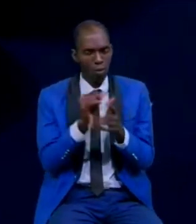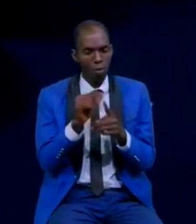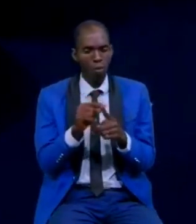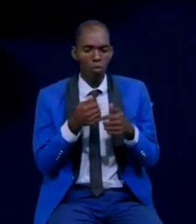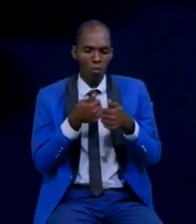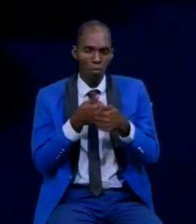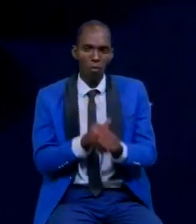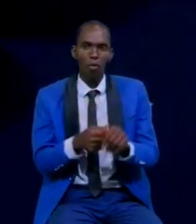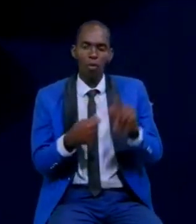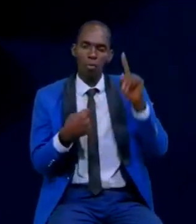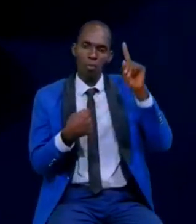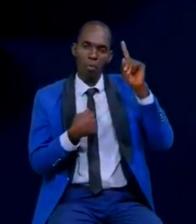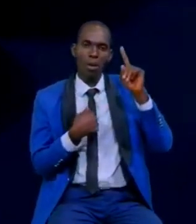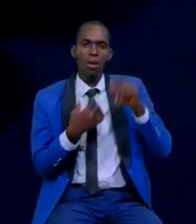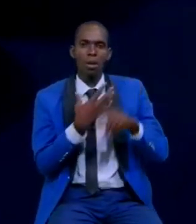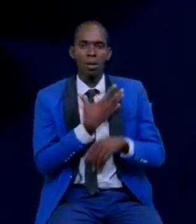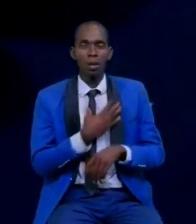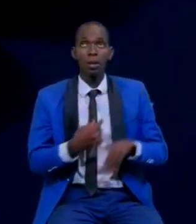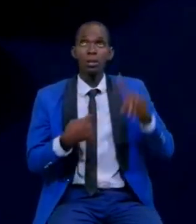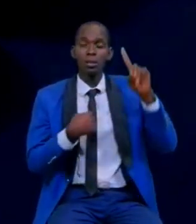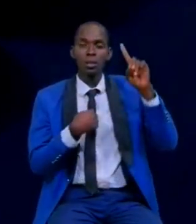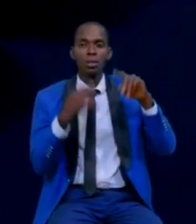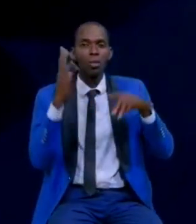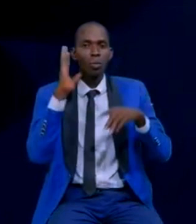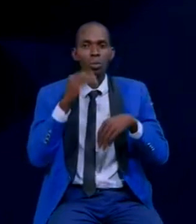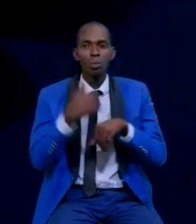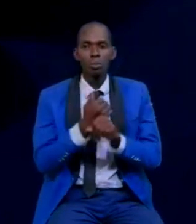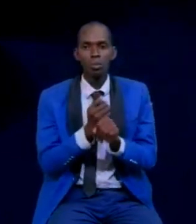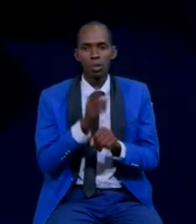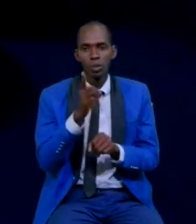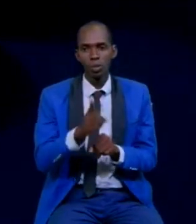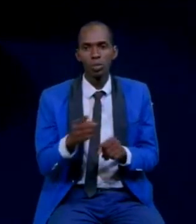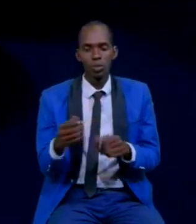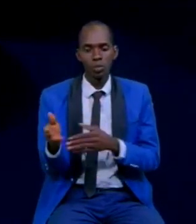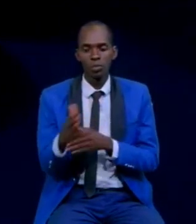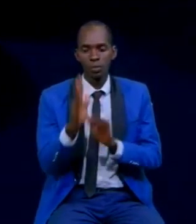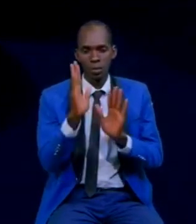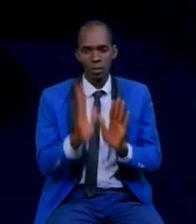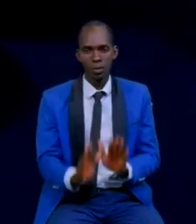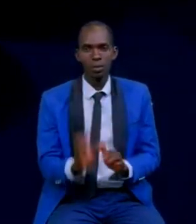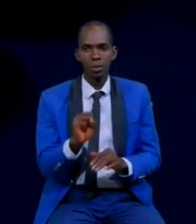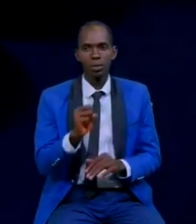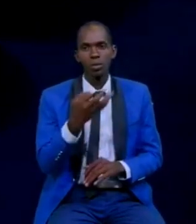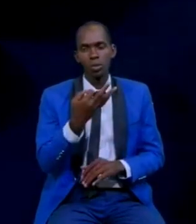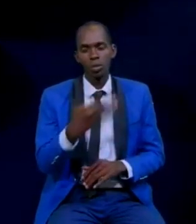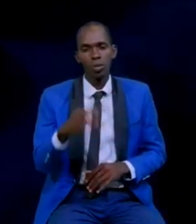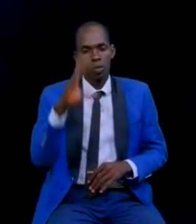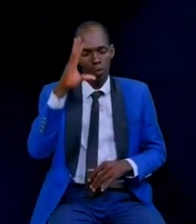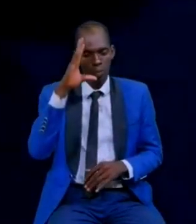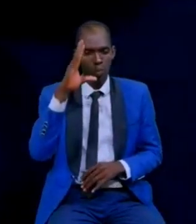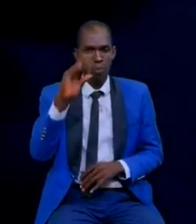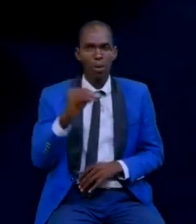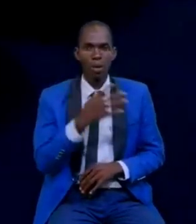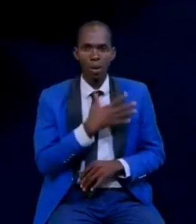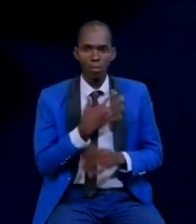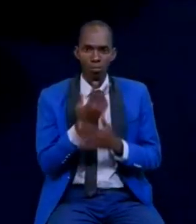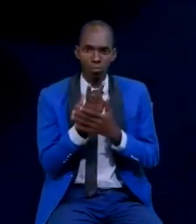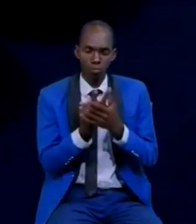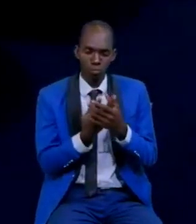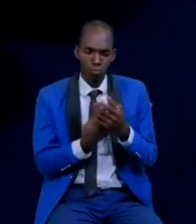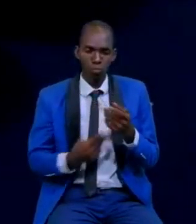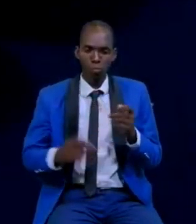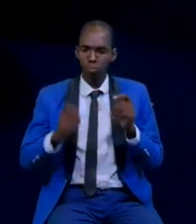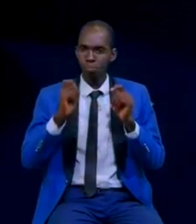me, and I will make you fishers of men. And they straightway